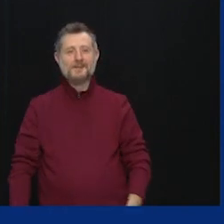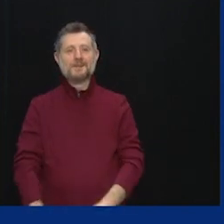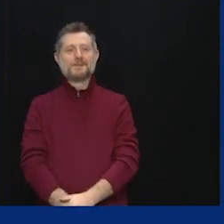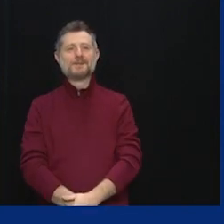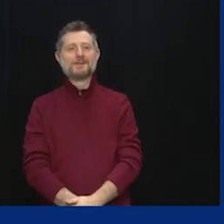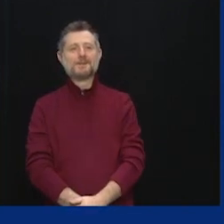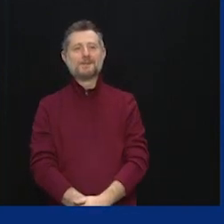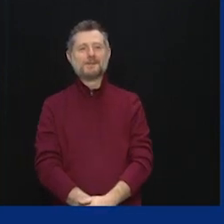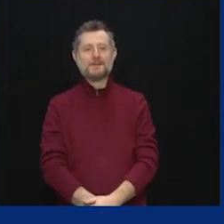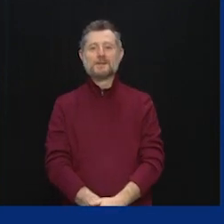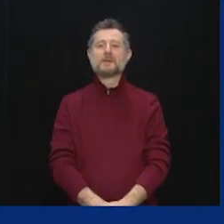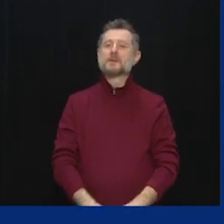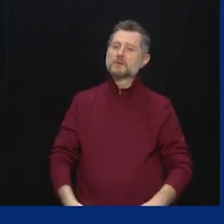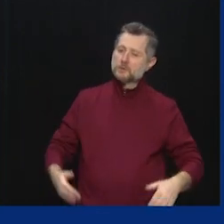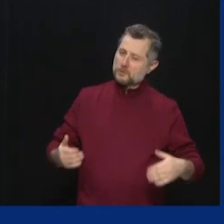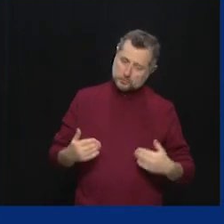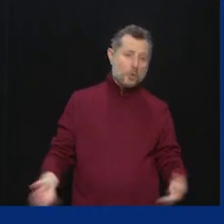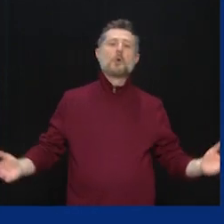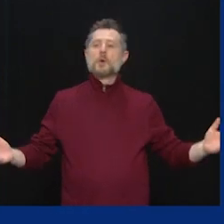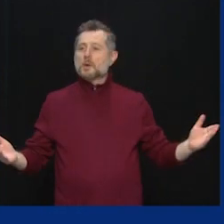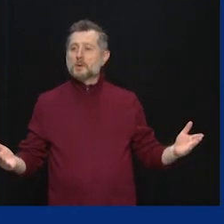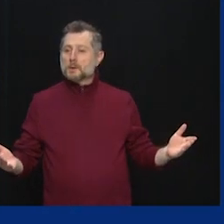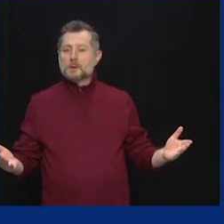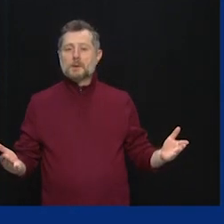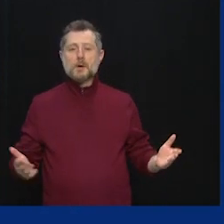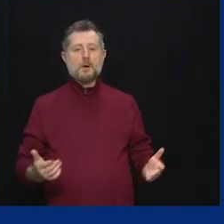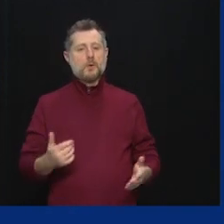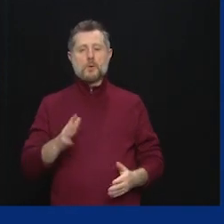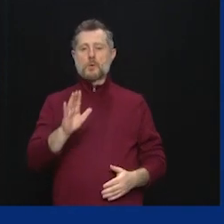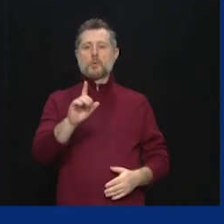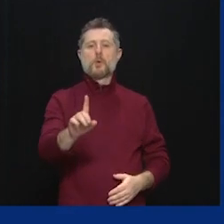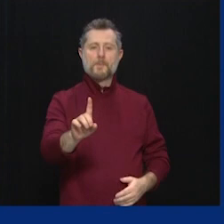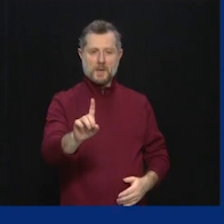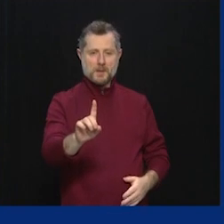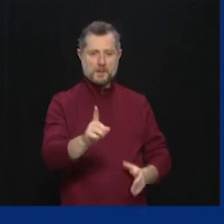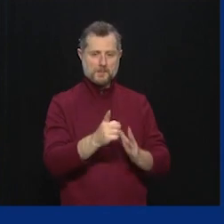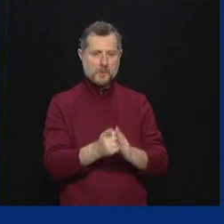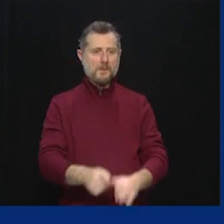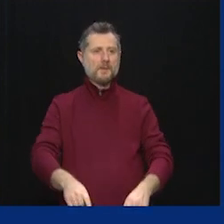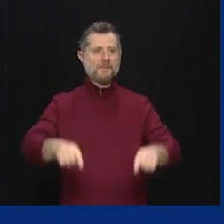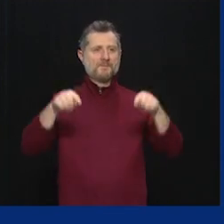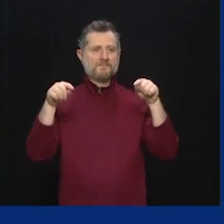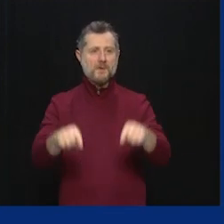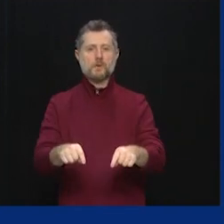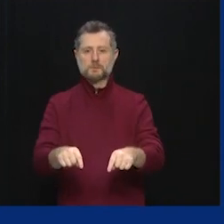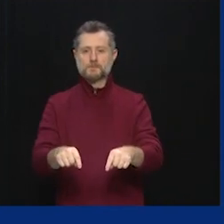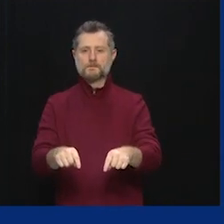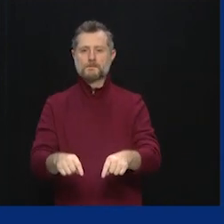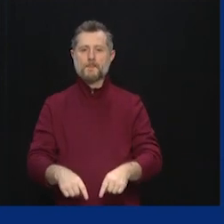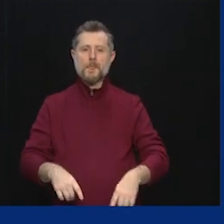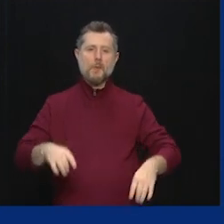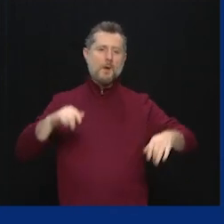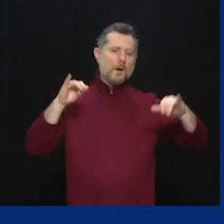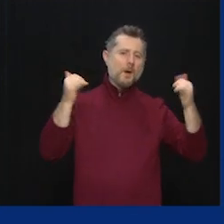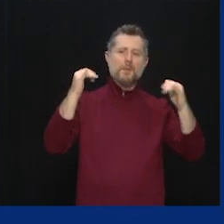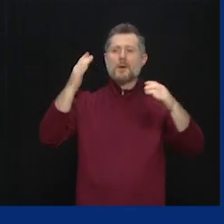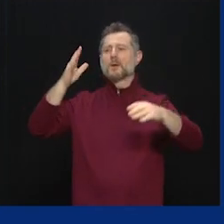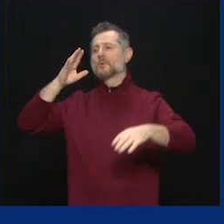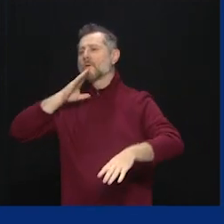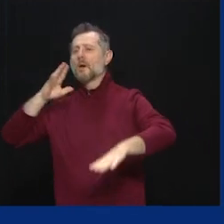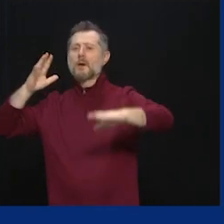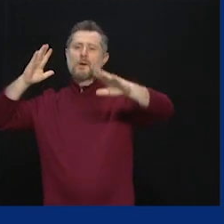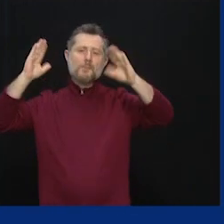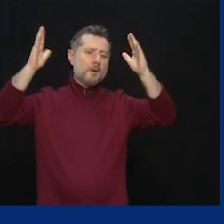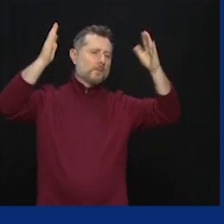So let's just take a moment, amid all the fanfare and the speeches, just to take a moment to drink this